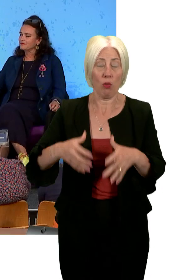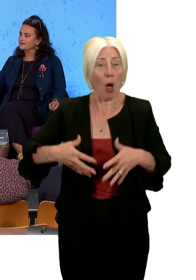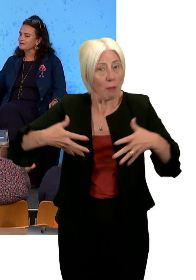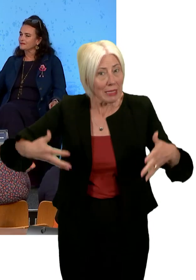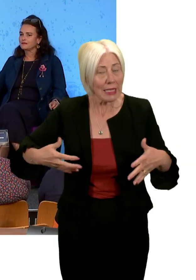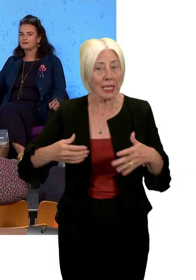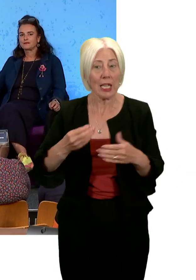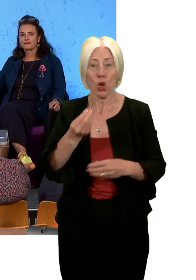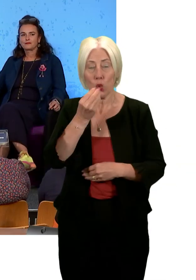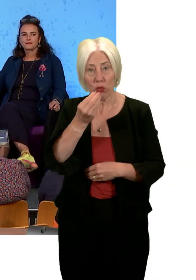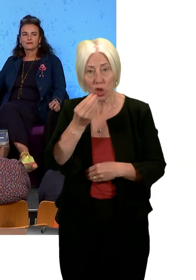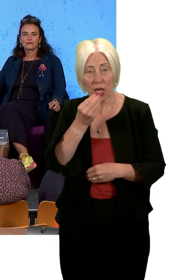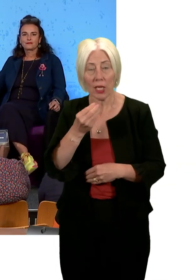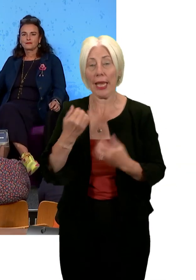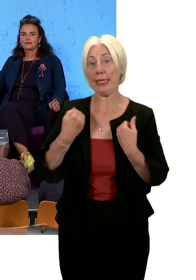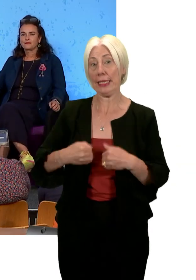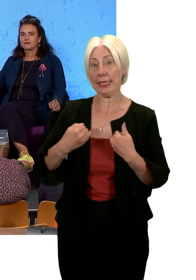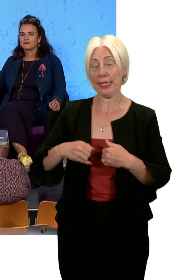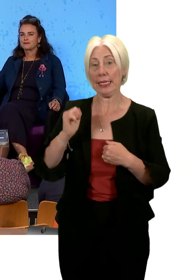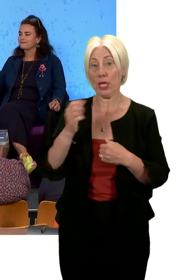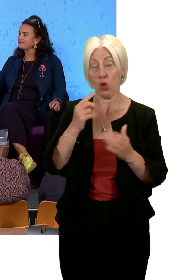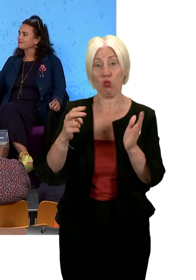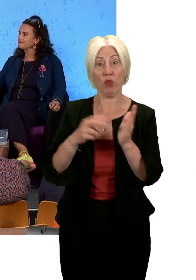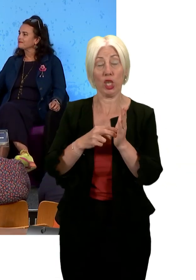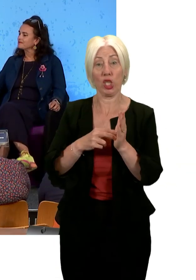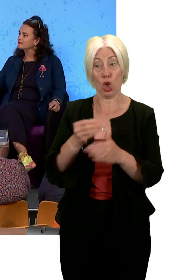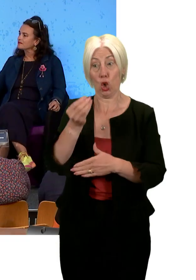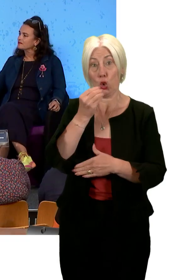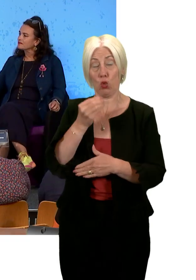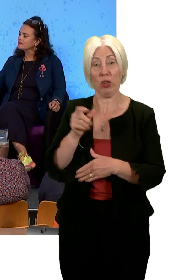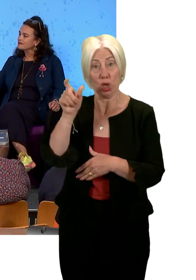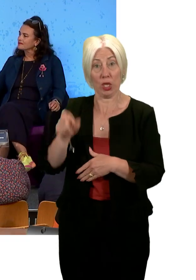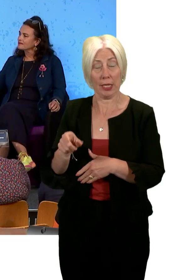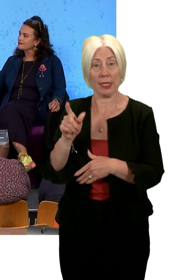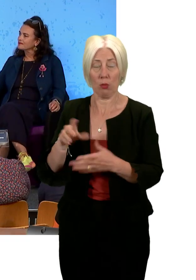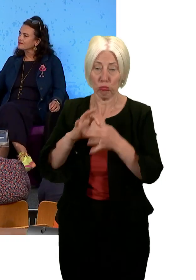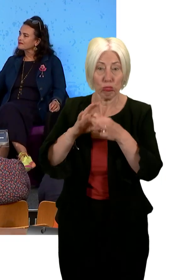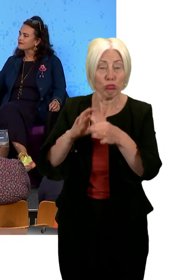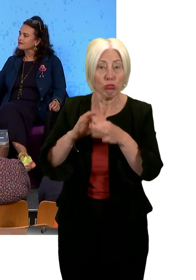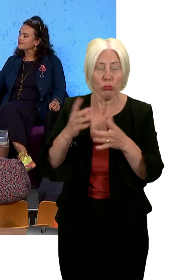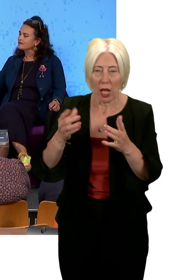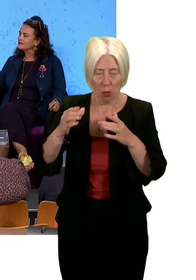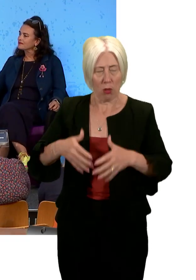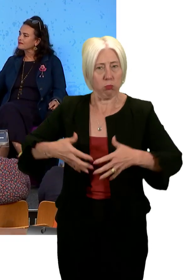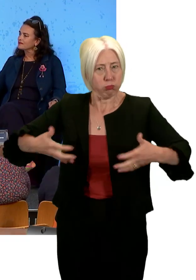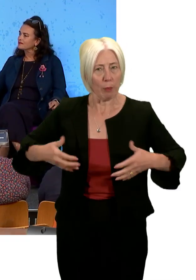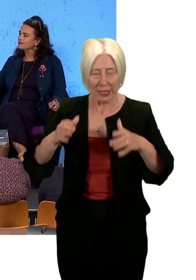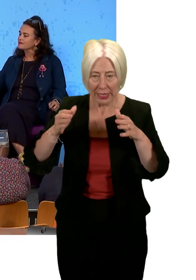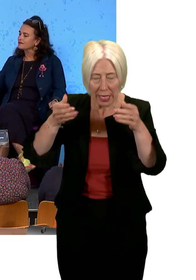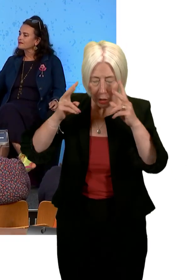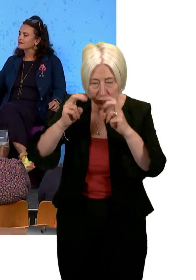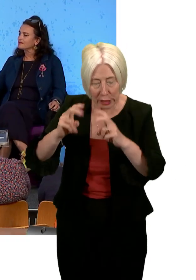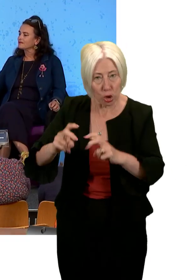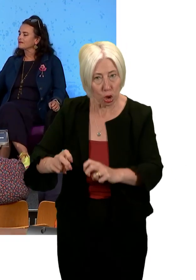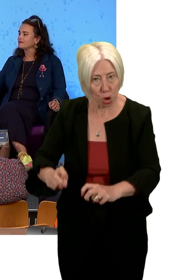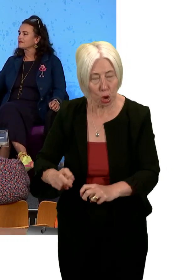and disease. She is a UK registered nutritionist. She is actively engaged in obesity research and translating the